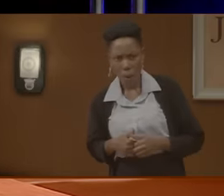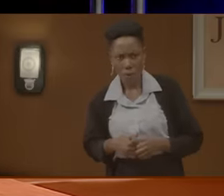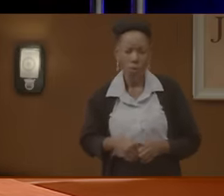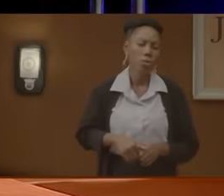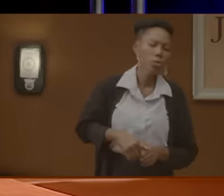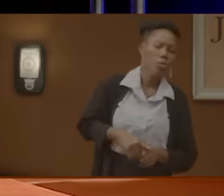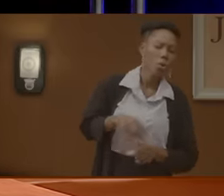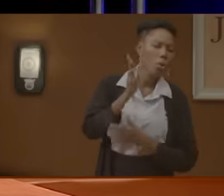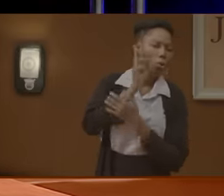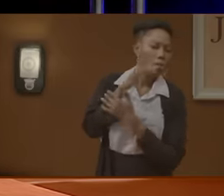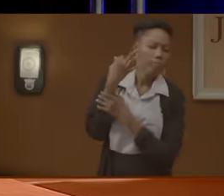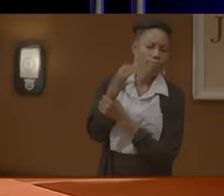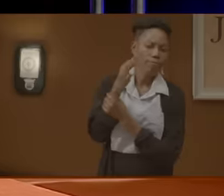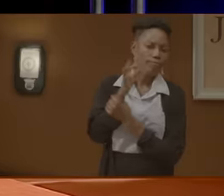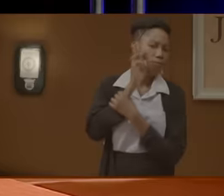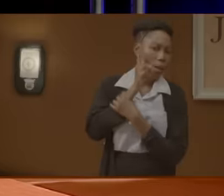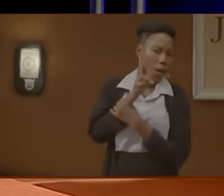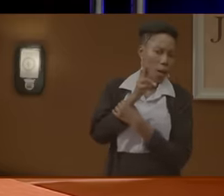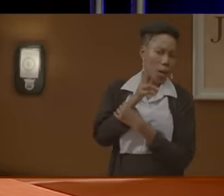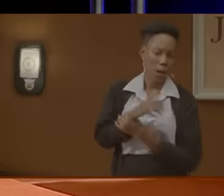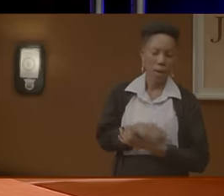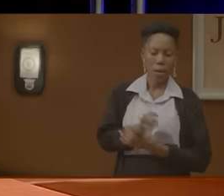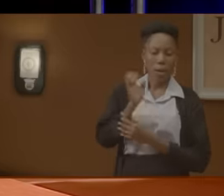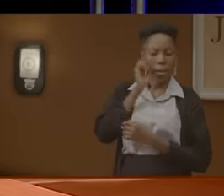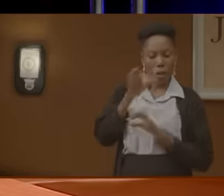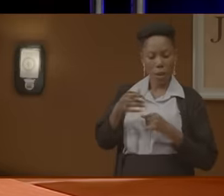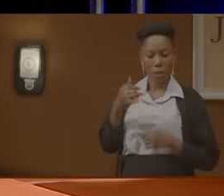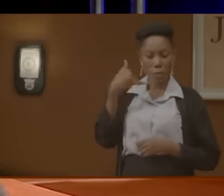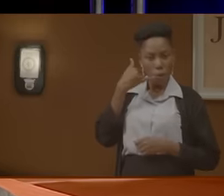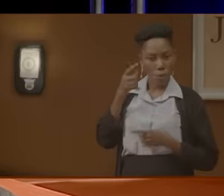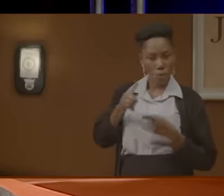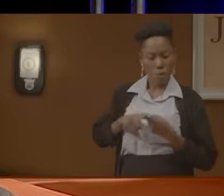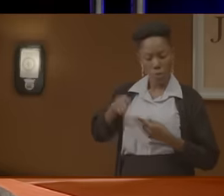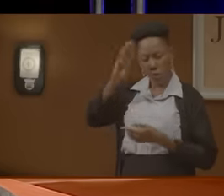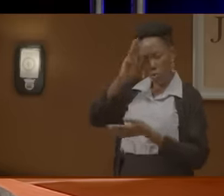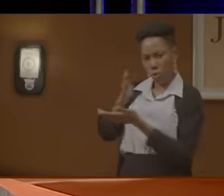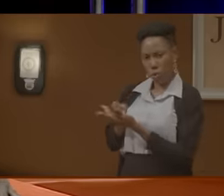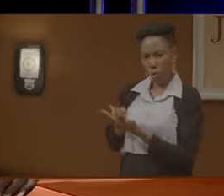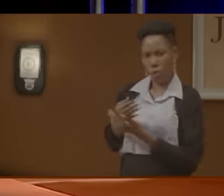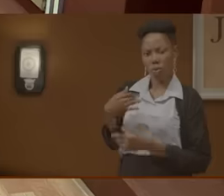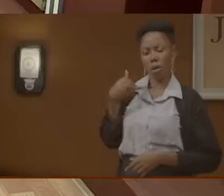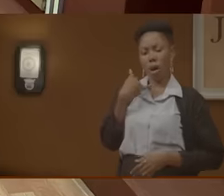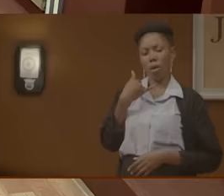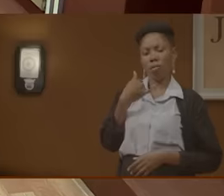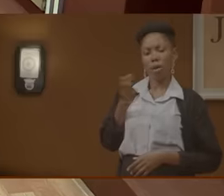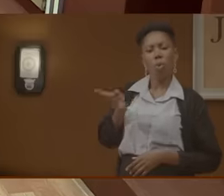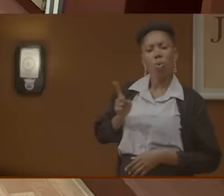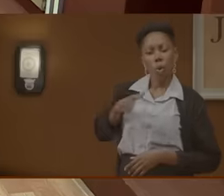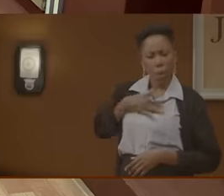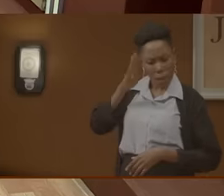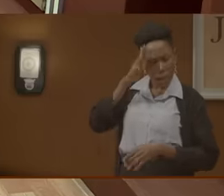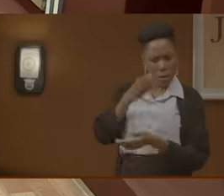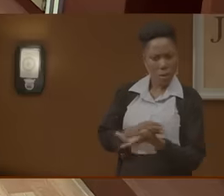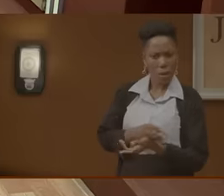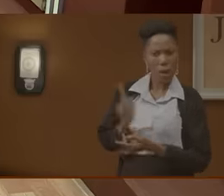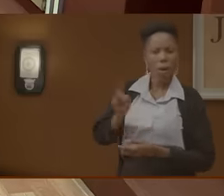I call him. He carry phone, give my son. Rafael, where are you? Rafael say, Daddy, I did